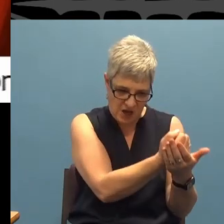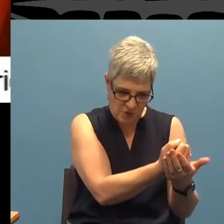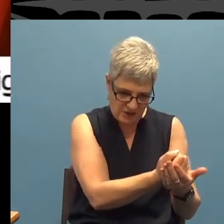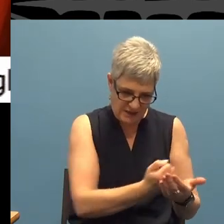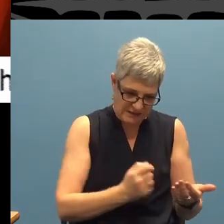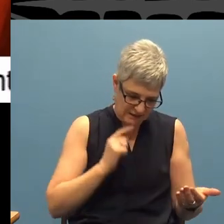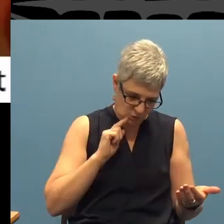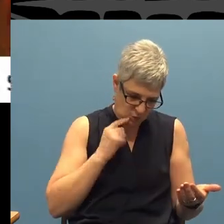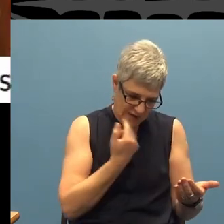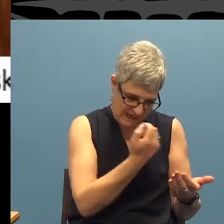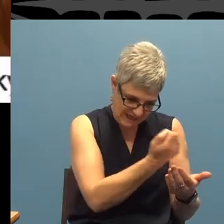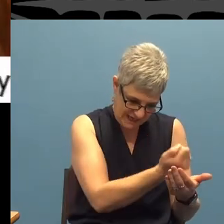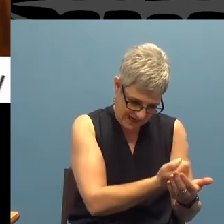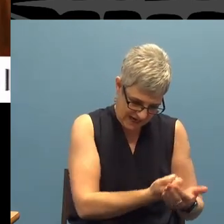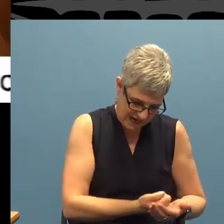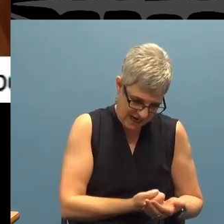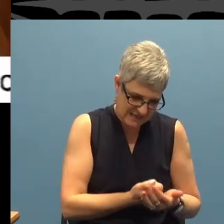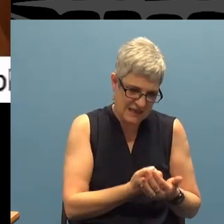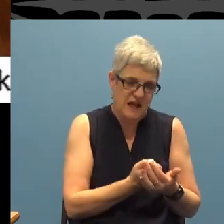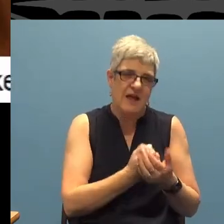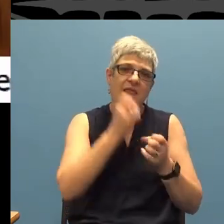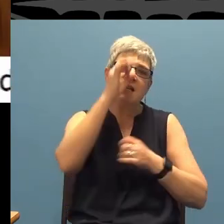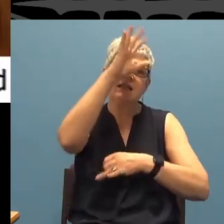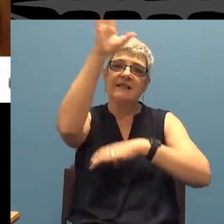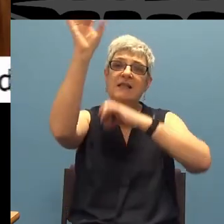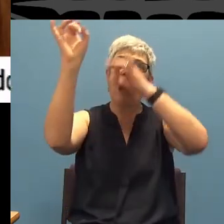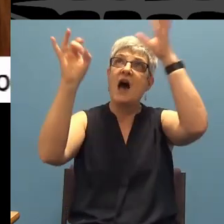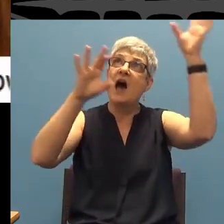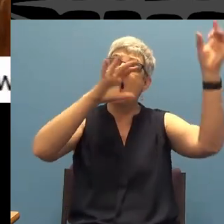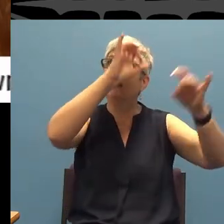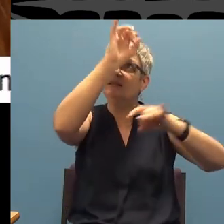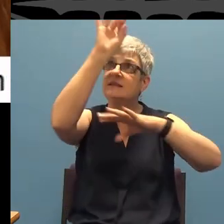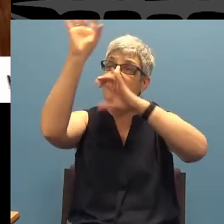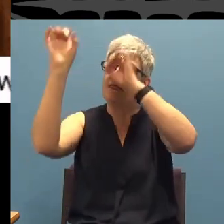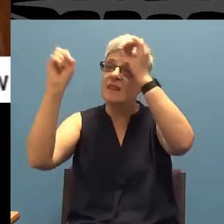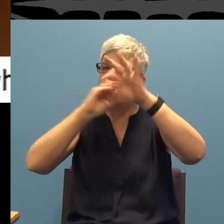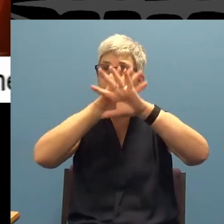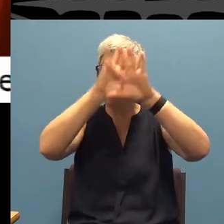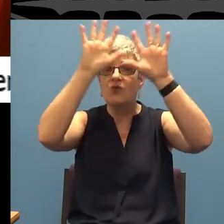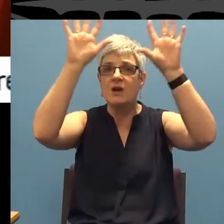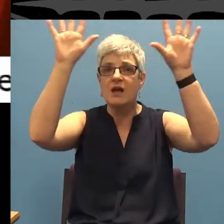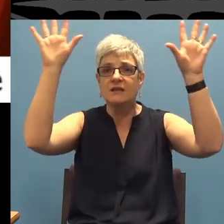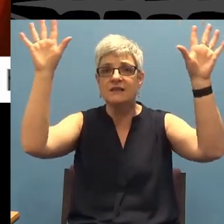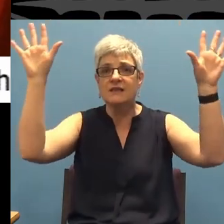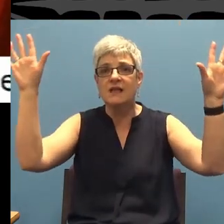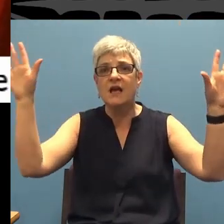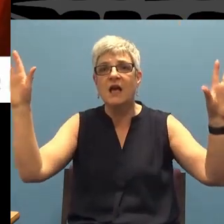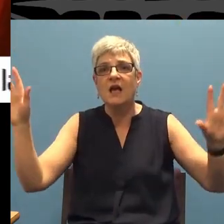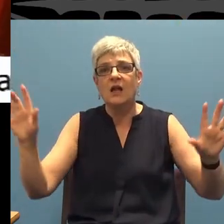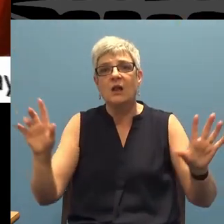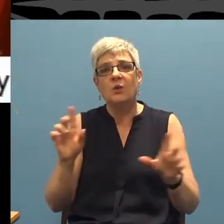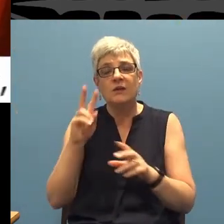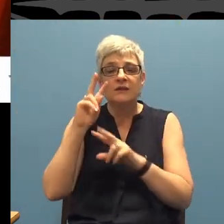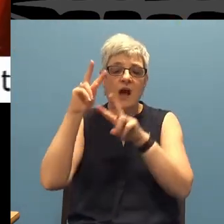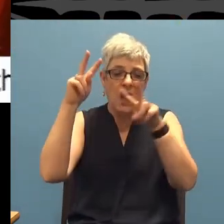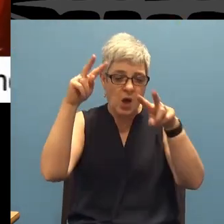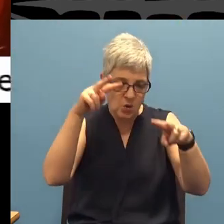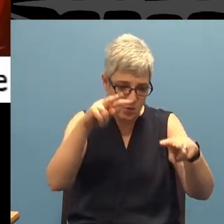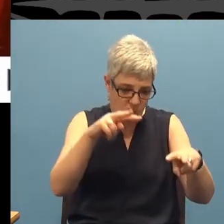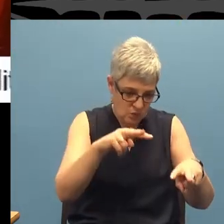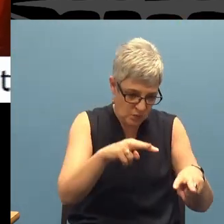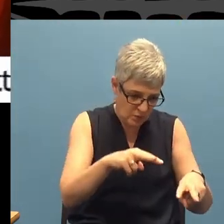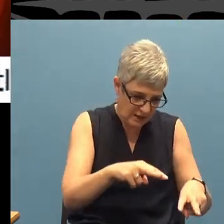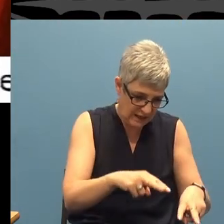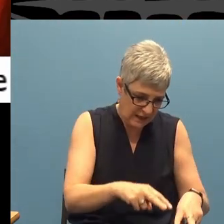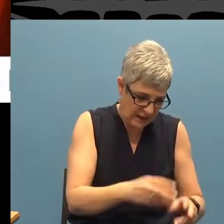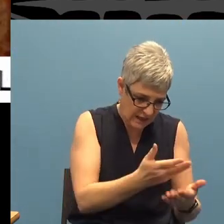laid down his sweet head. The stars in the night time looked